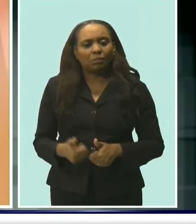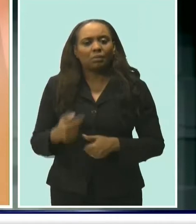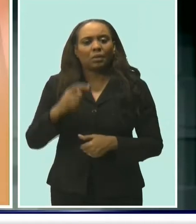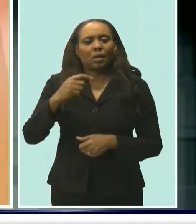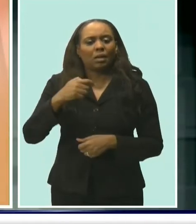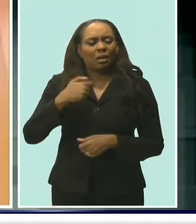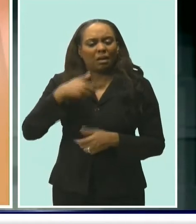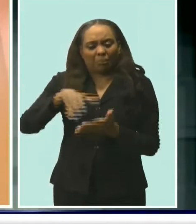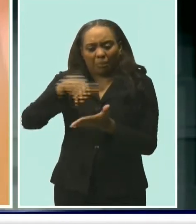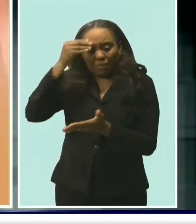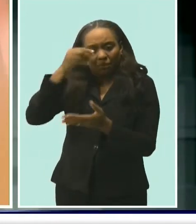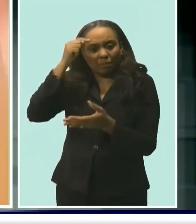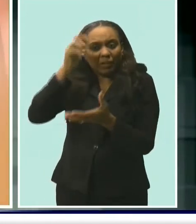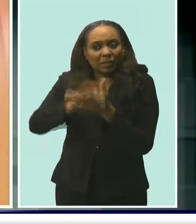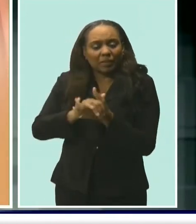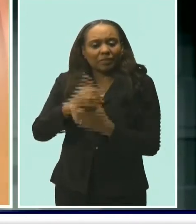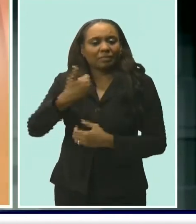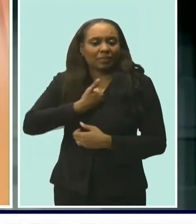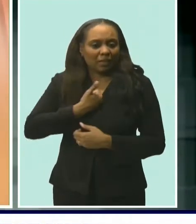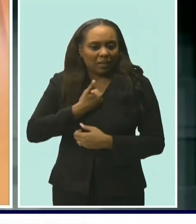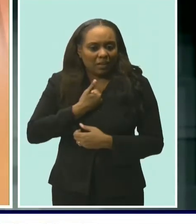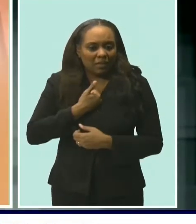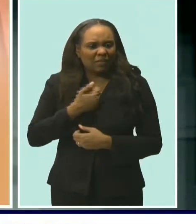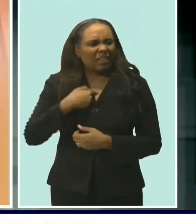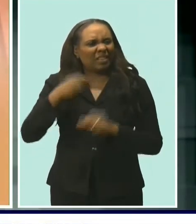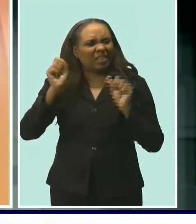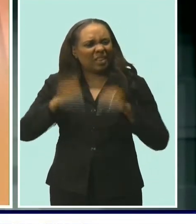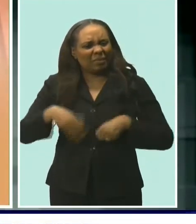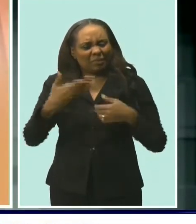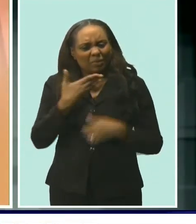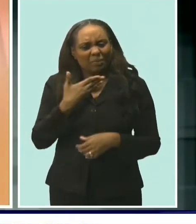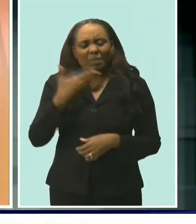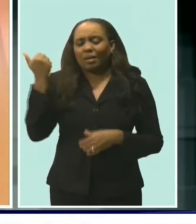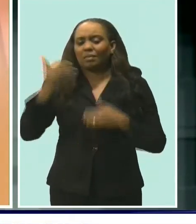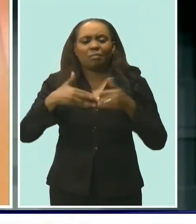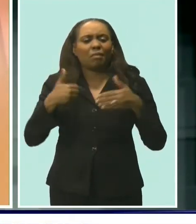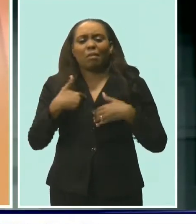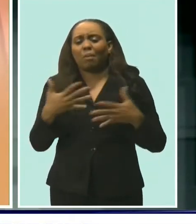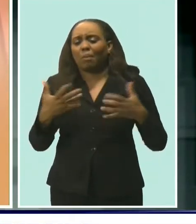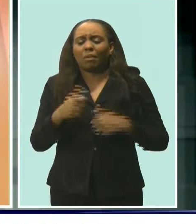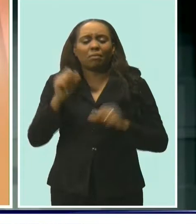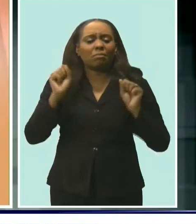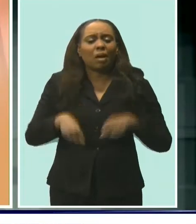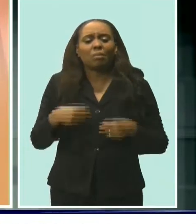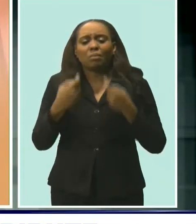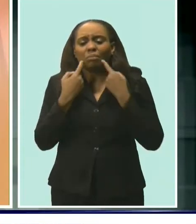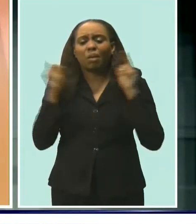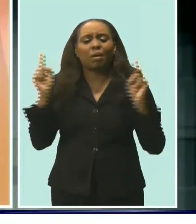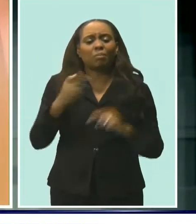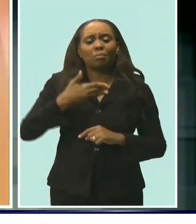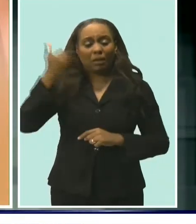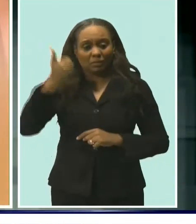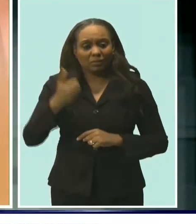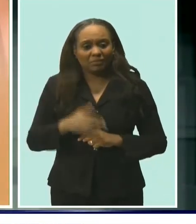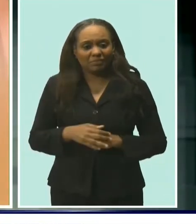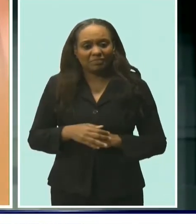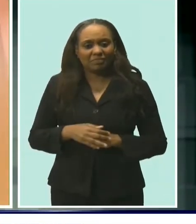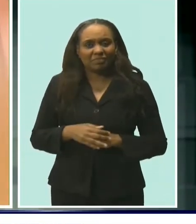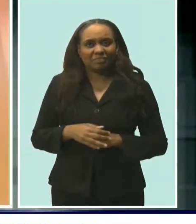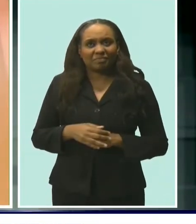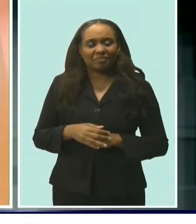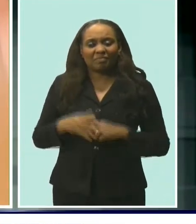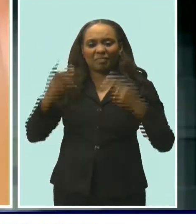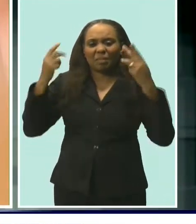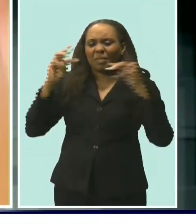in myself and that I can be the best at what I wanted to do. He shared some of